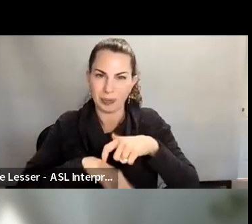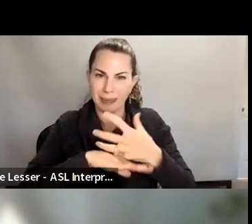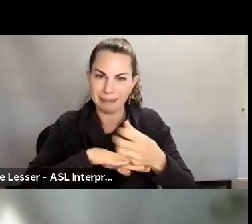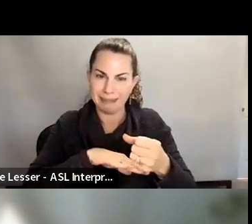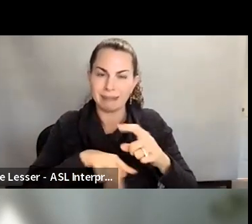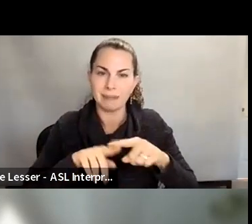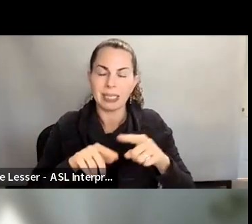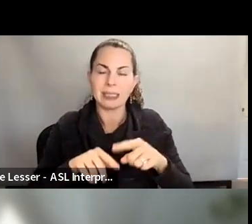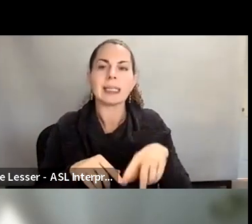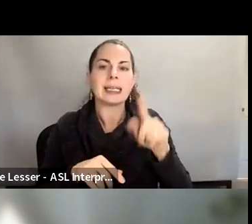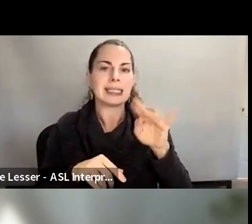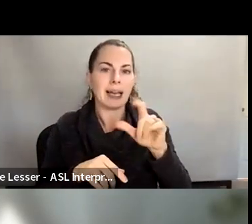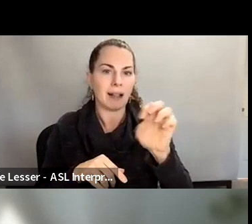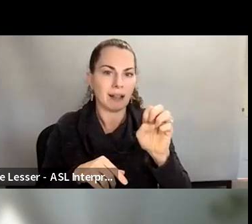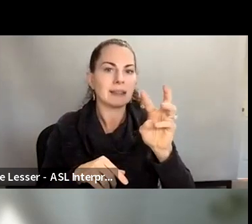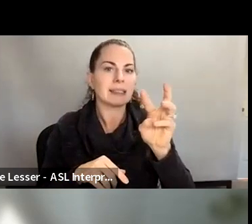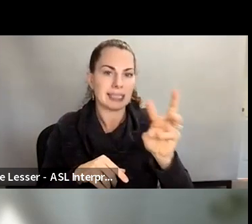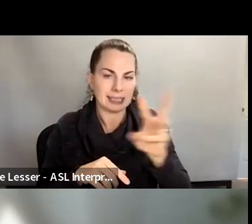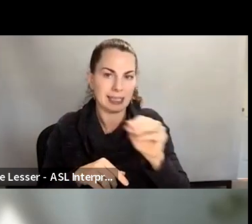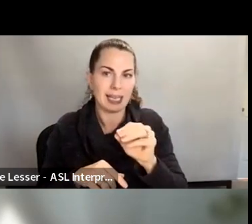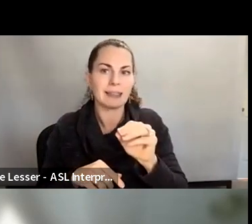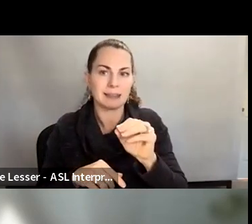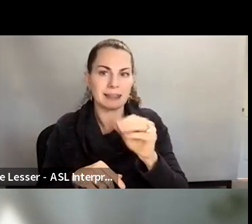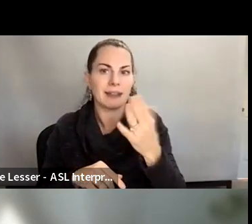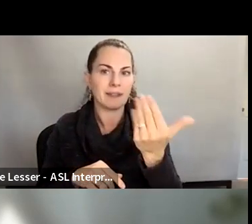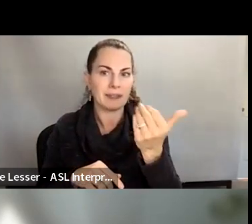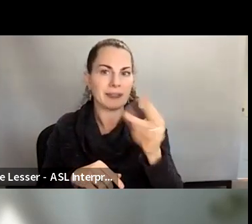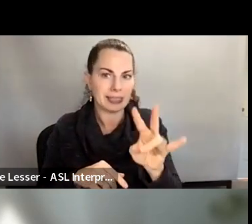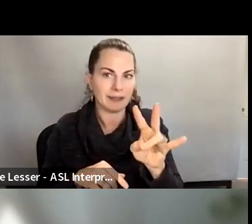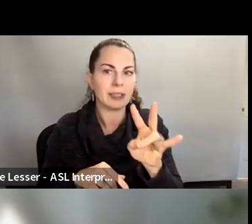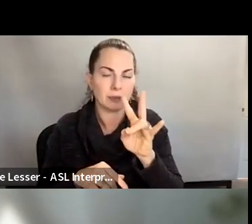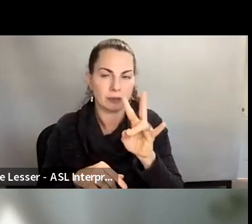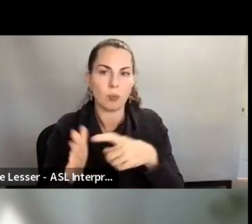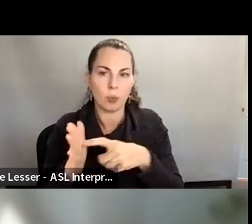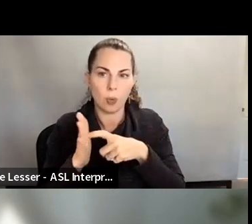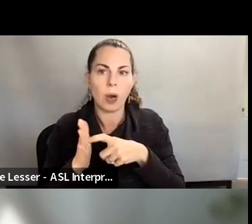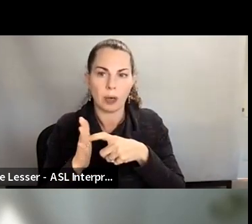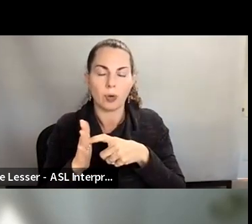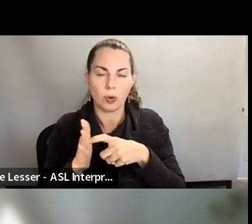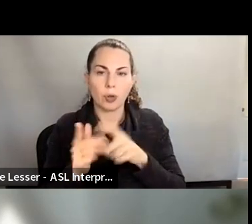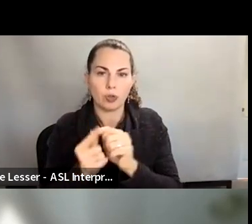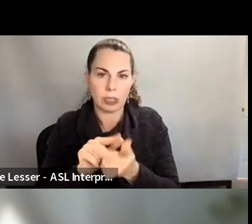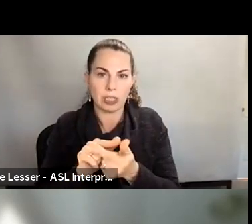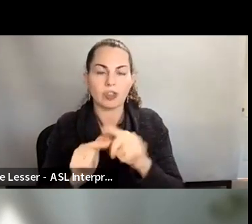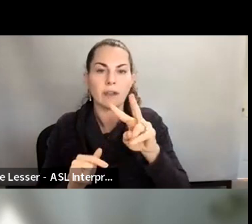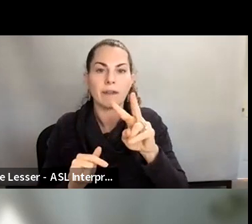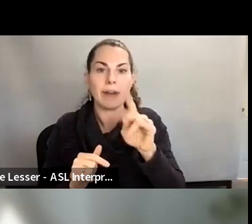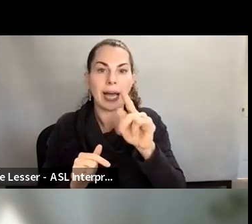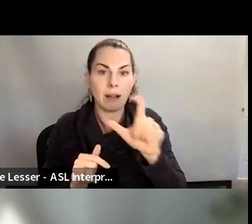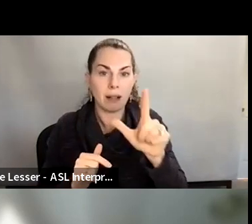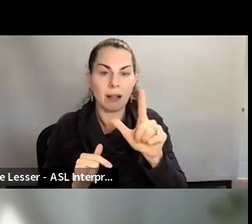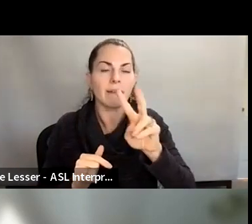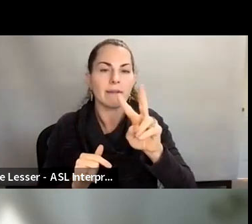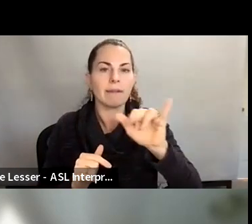and 1557 require the translation of written documents or vital documents. And so there's